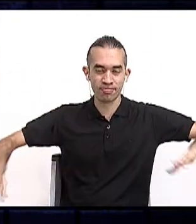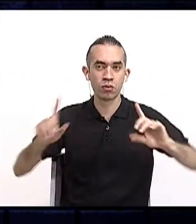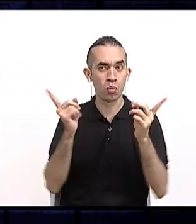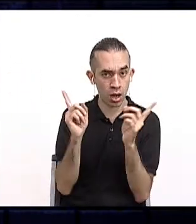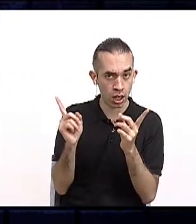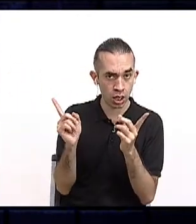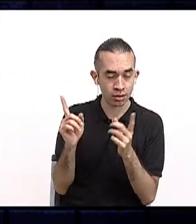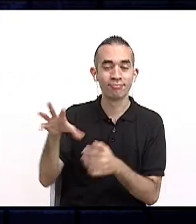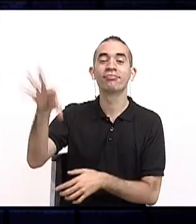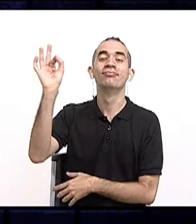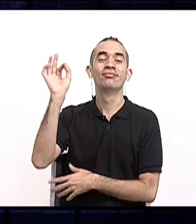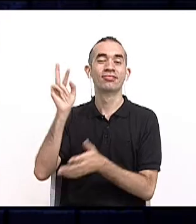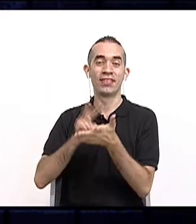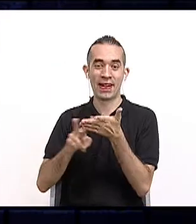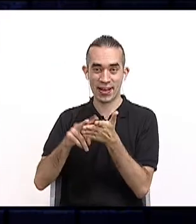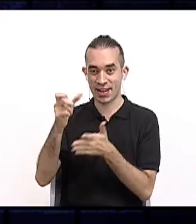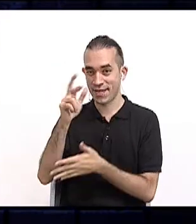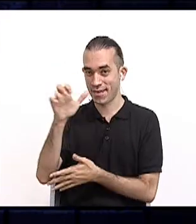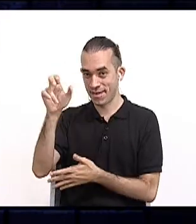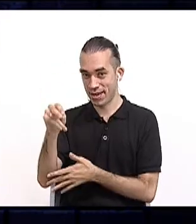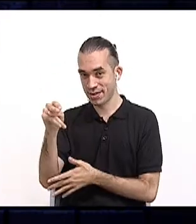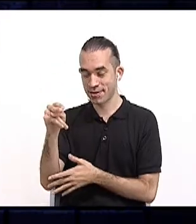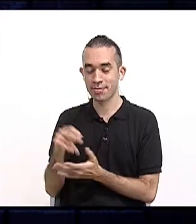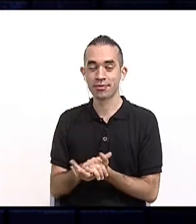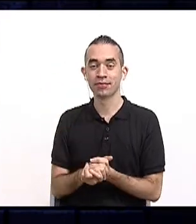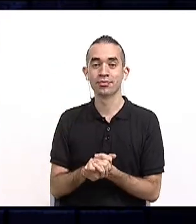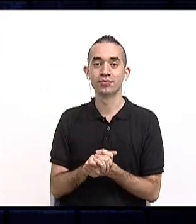is green. Very good. So we're talking about